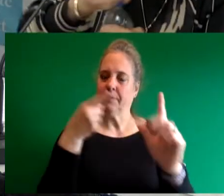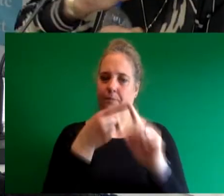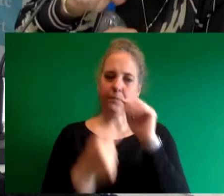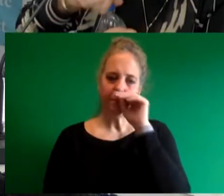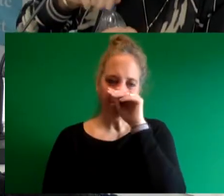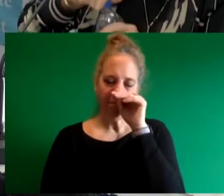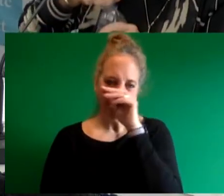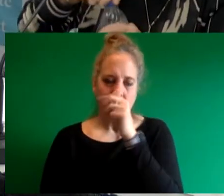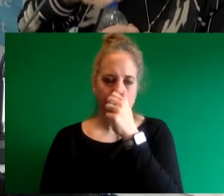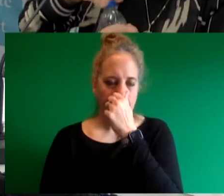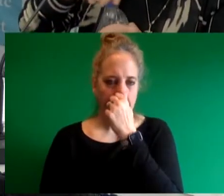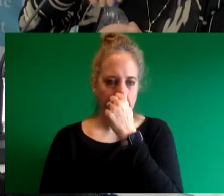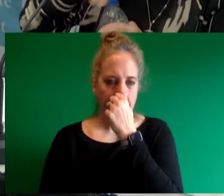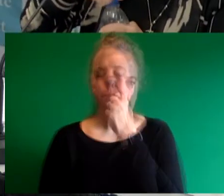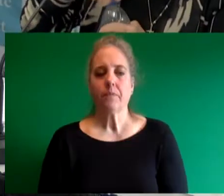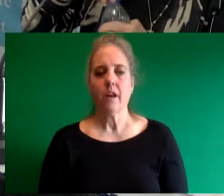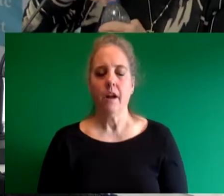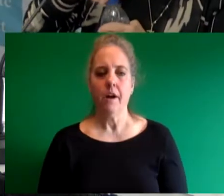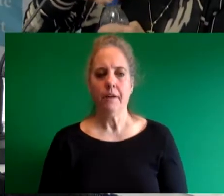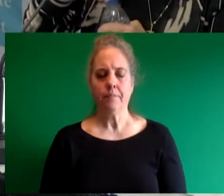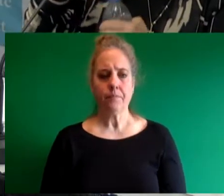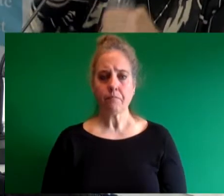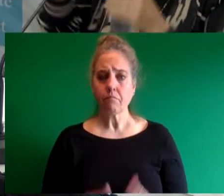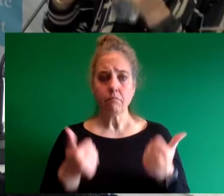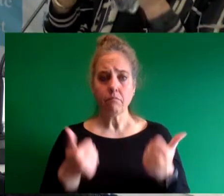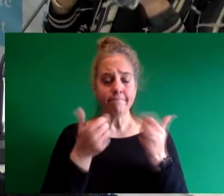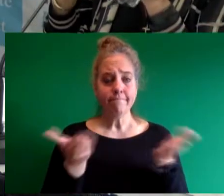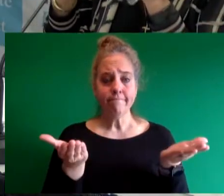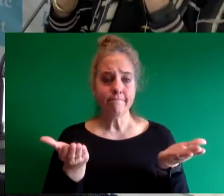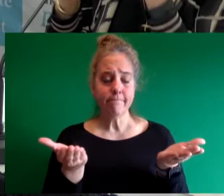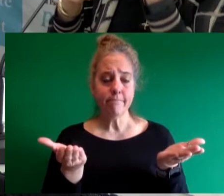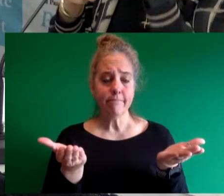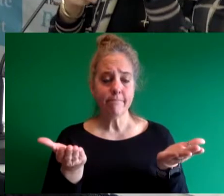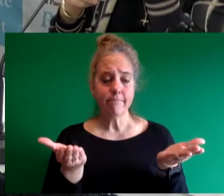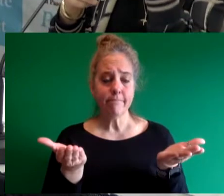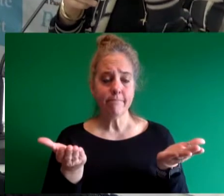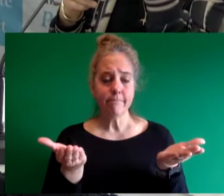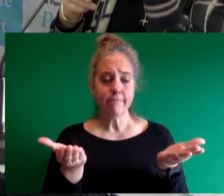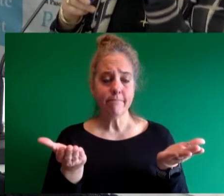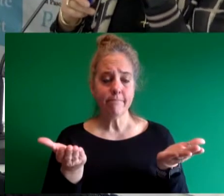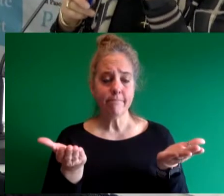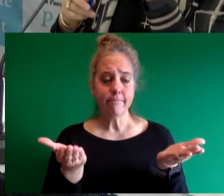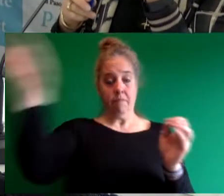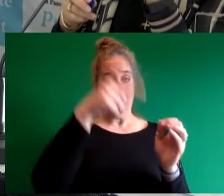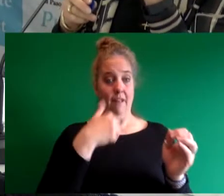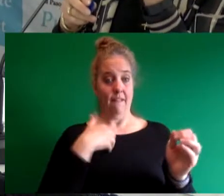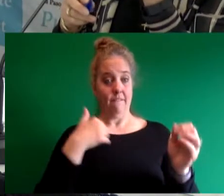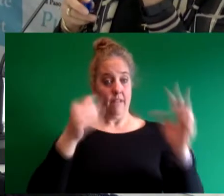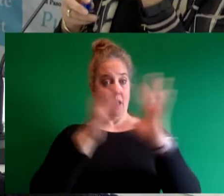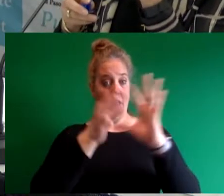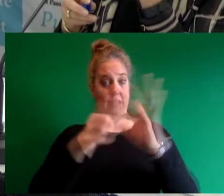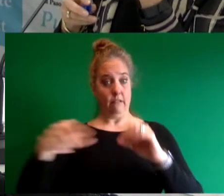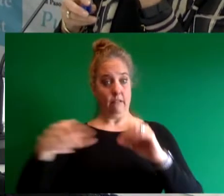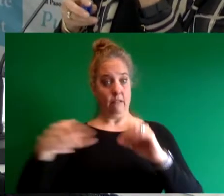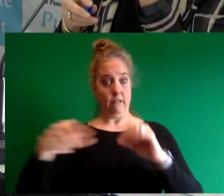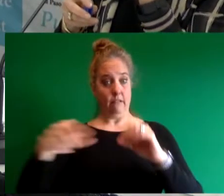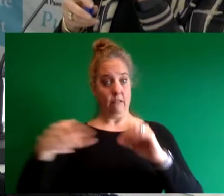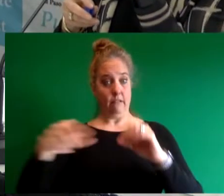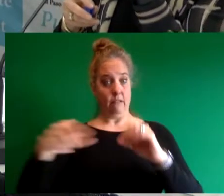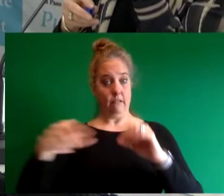public comment on items that are not scheduled on the agenda? Anyone here who wants to